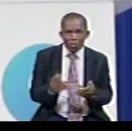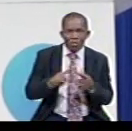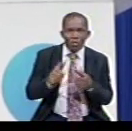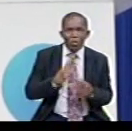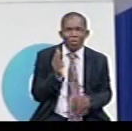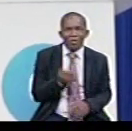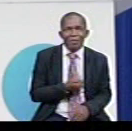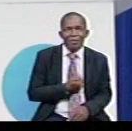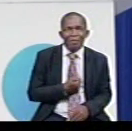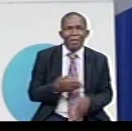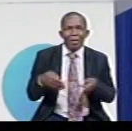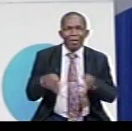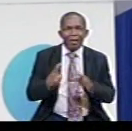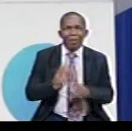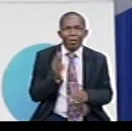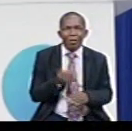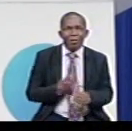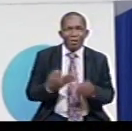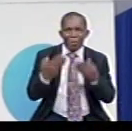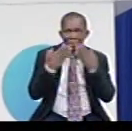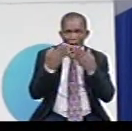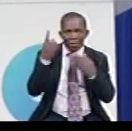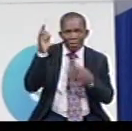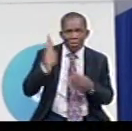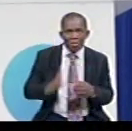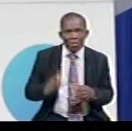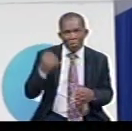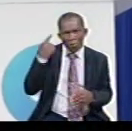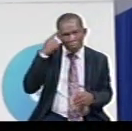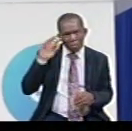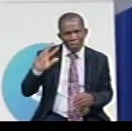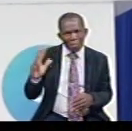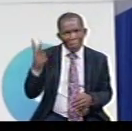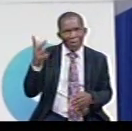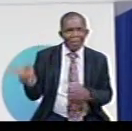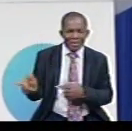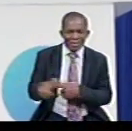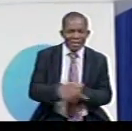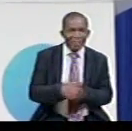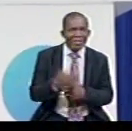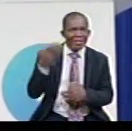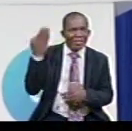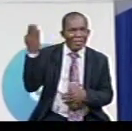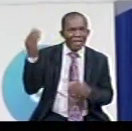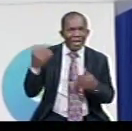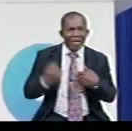Let's thank God. For the past 3 days, there have not been rain.